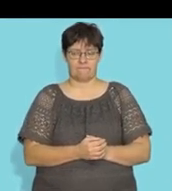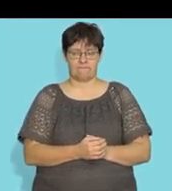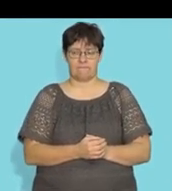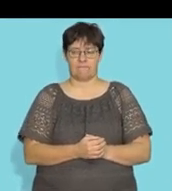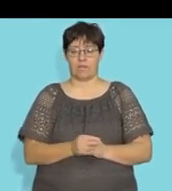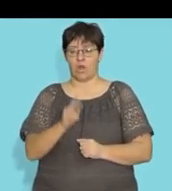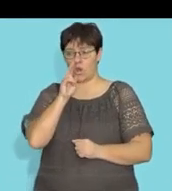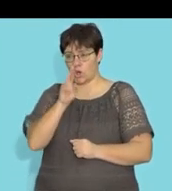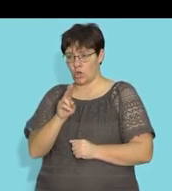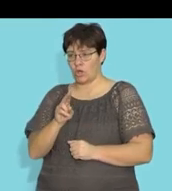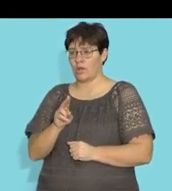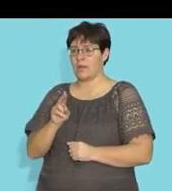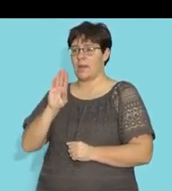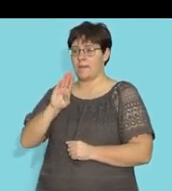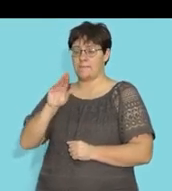When we look at sodium